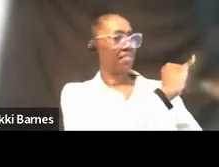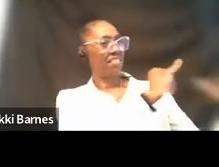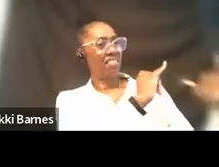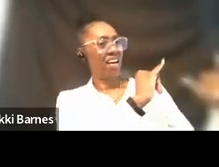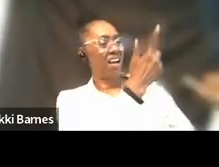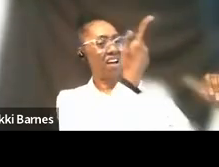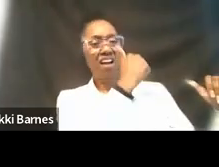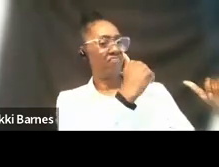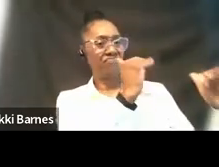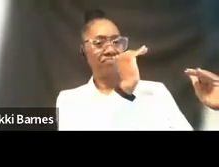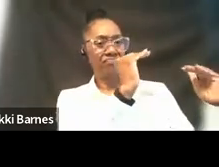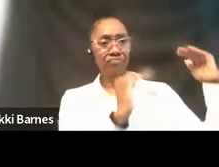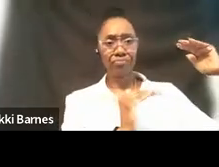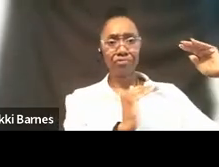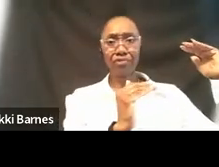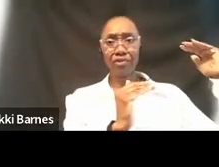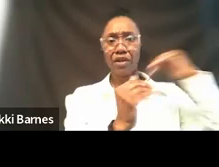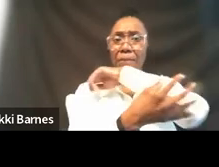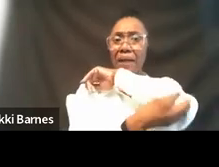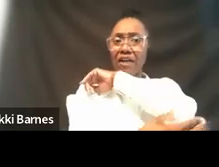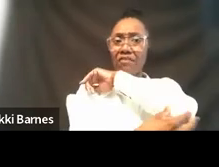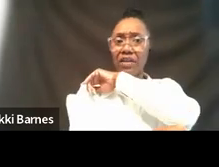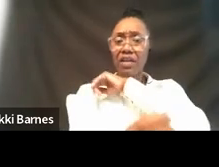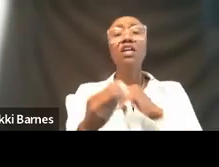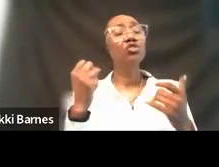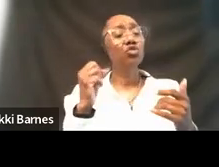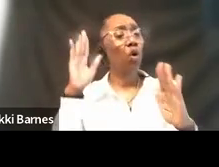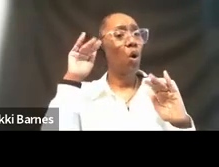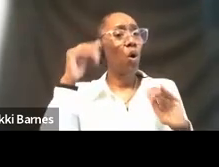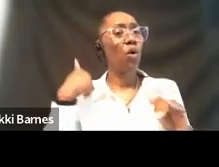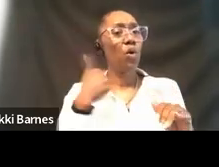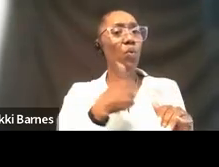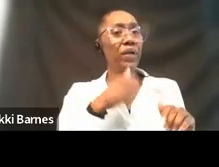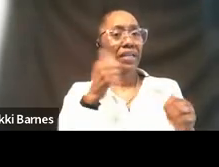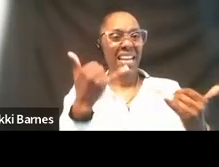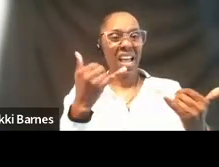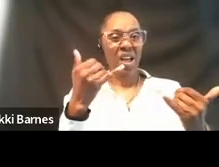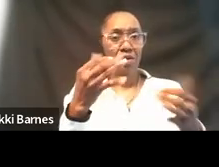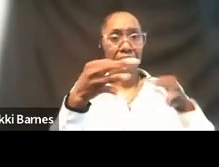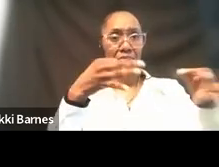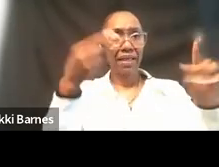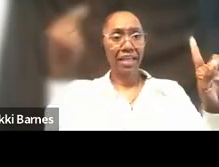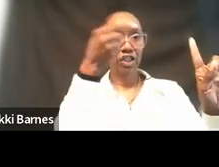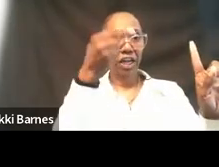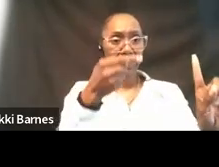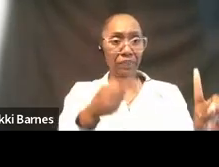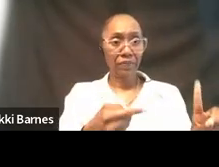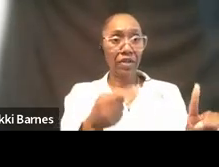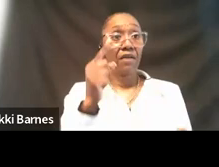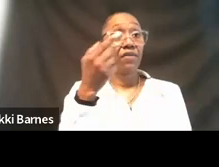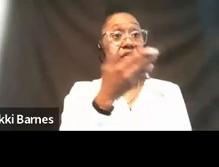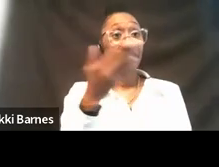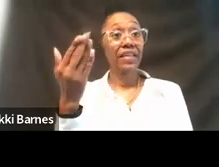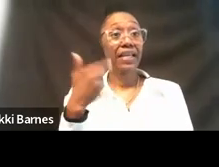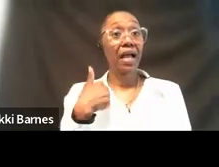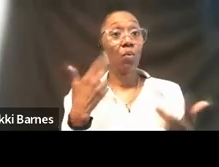that. So by the end of the day, I'm hoping that we do. So let's go to our objectives, shall we? So the first thing I want us to be able to